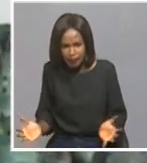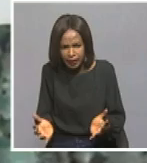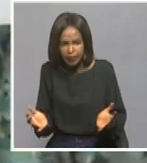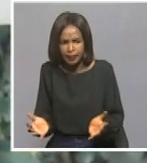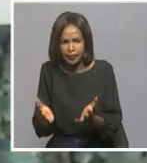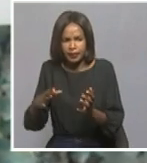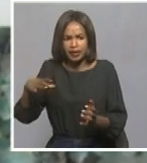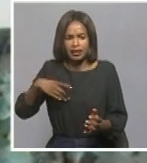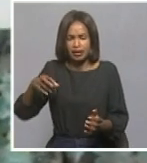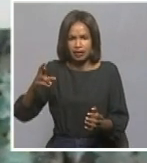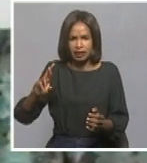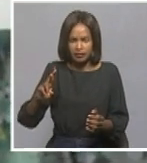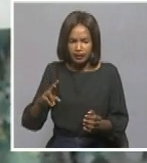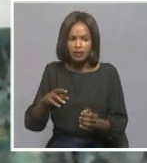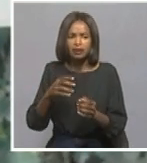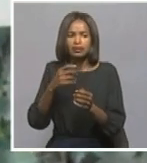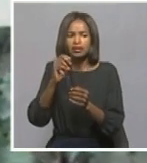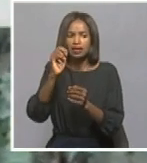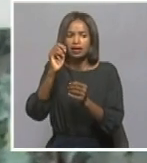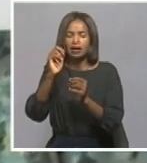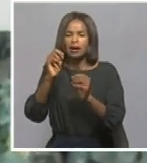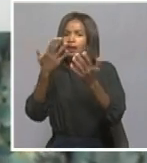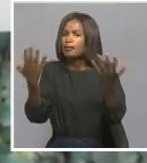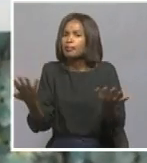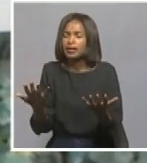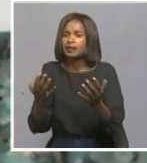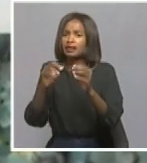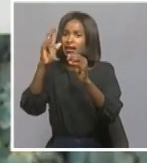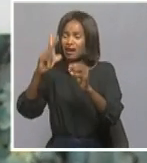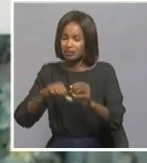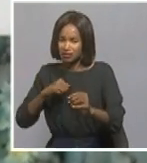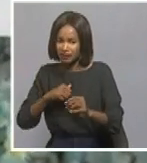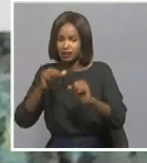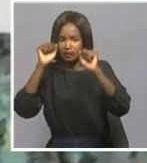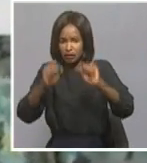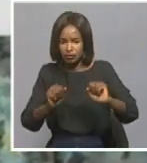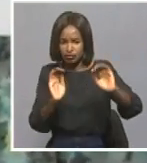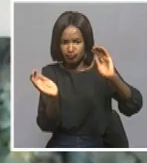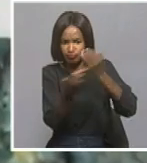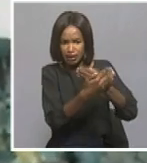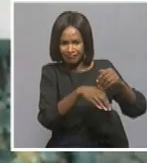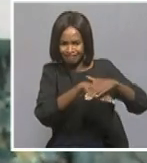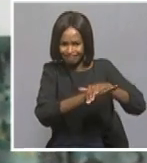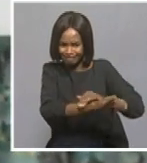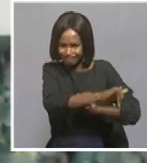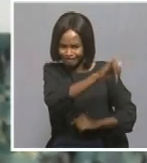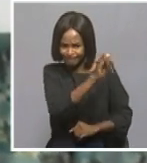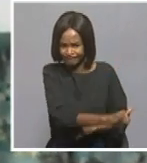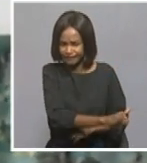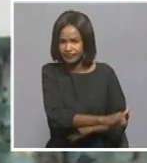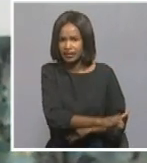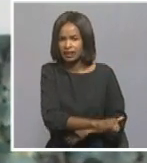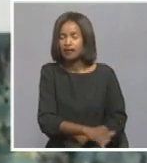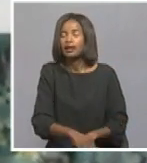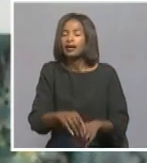also identifying facilities where they'll make sure that they're able to, you know, prepare those facilities as quarantine facilities, but also mobilizing the private sector